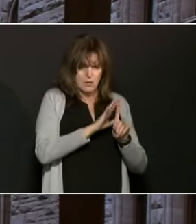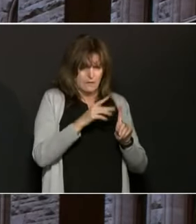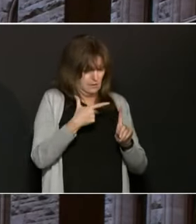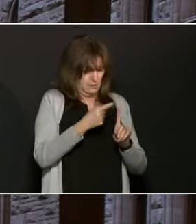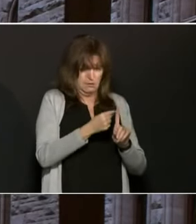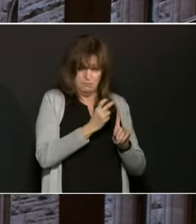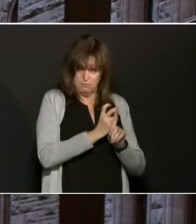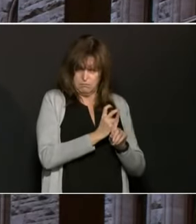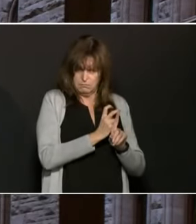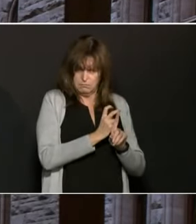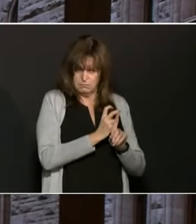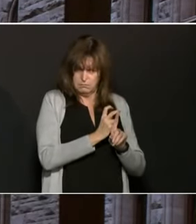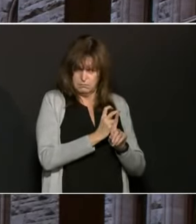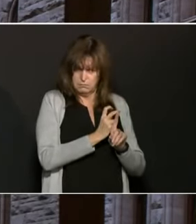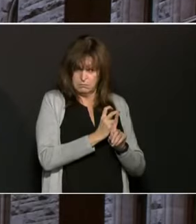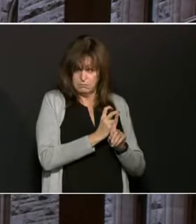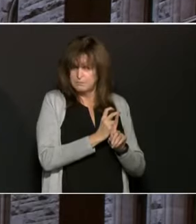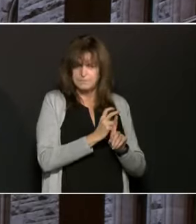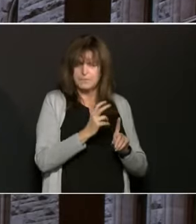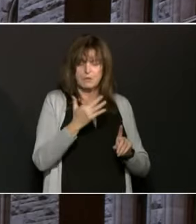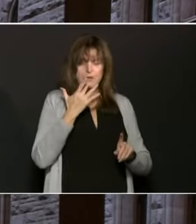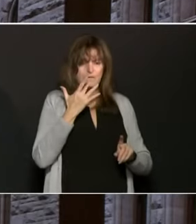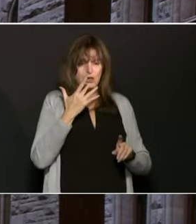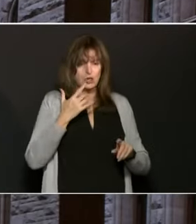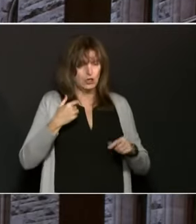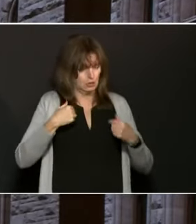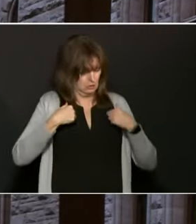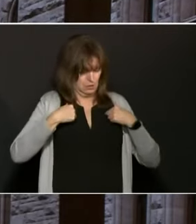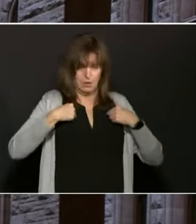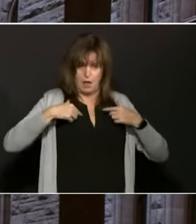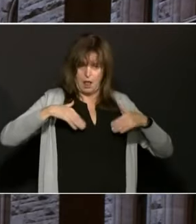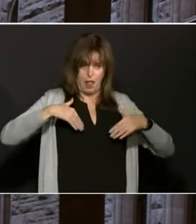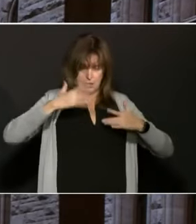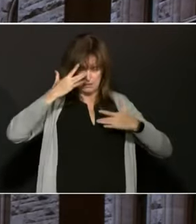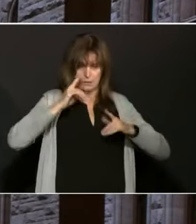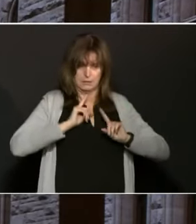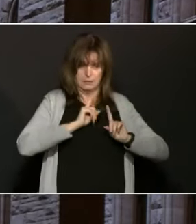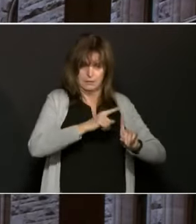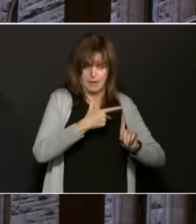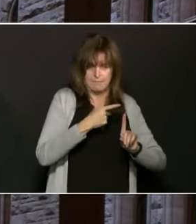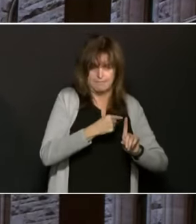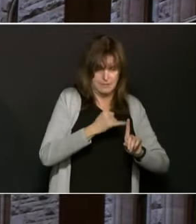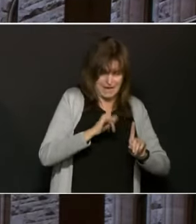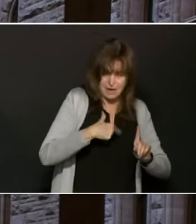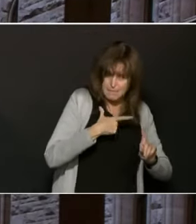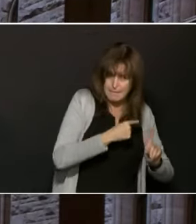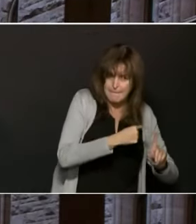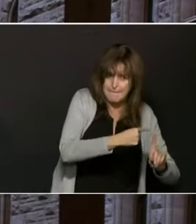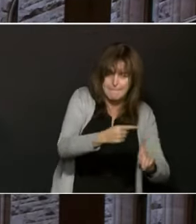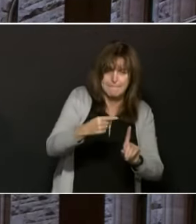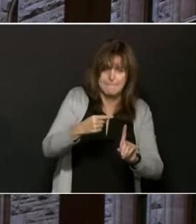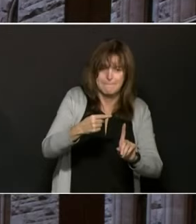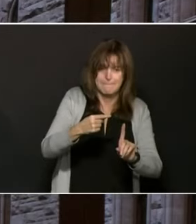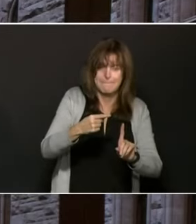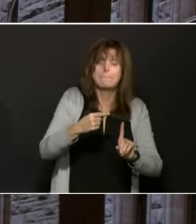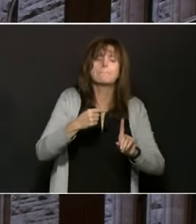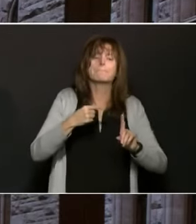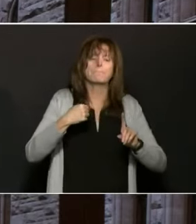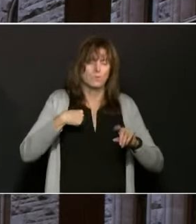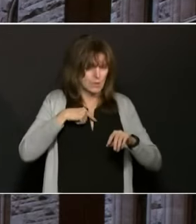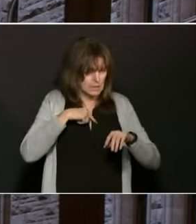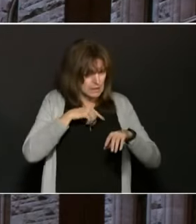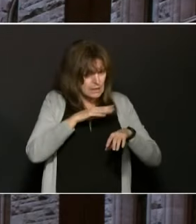low levels and immunize them so they don't get COVID. So we want to make sure we drive that forward, and the guidelines we're giving are consistent with our